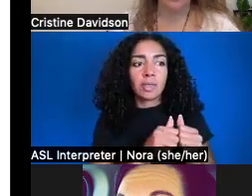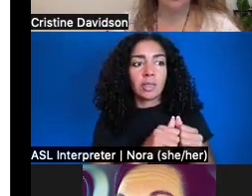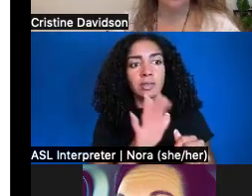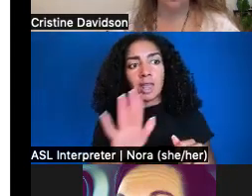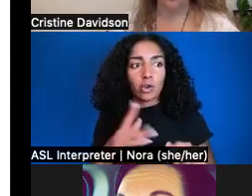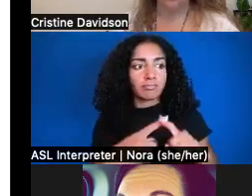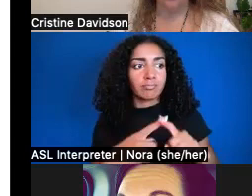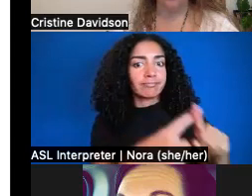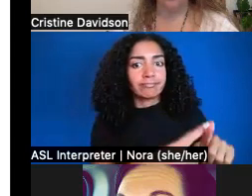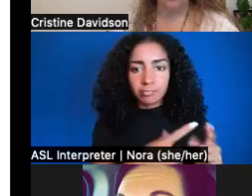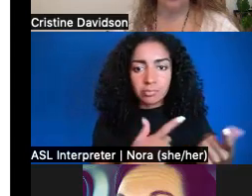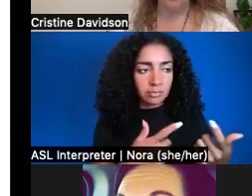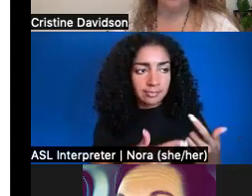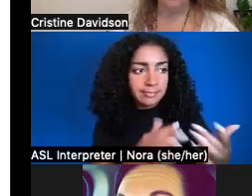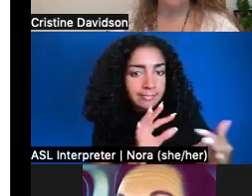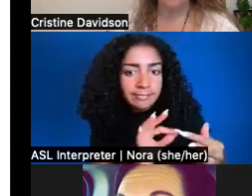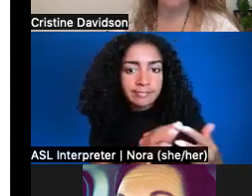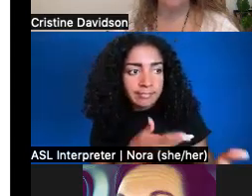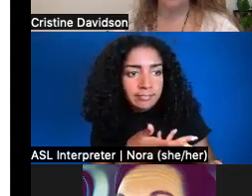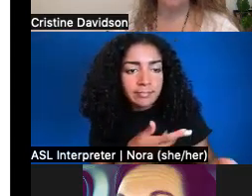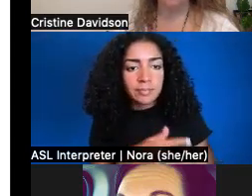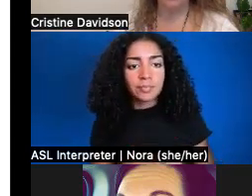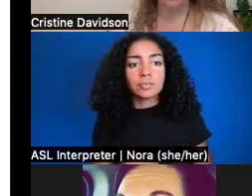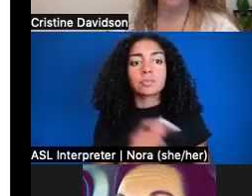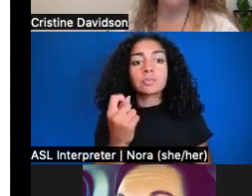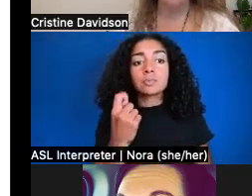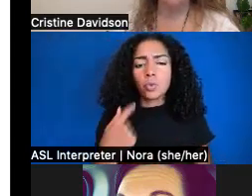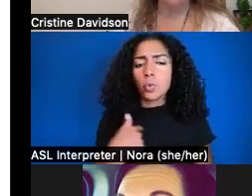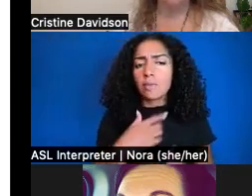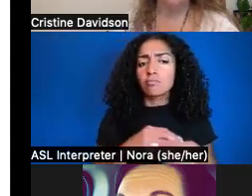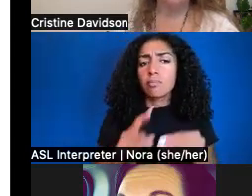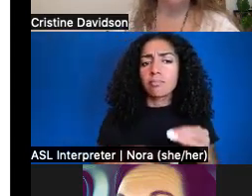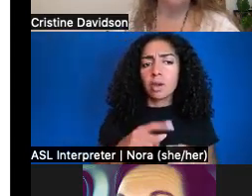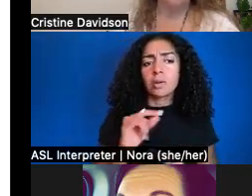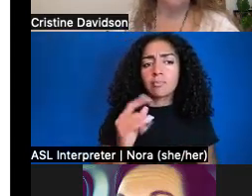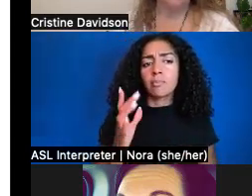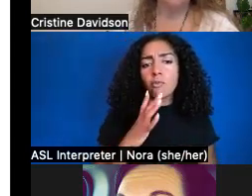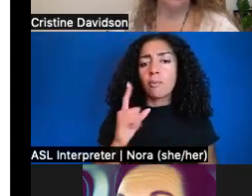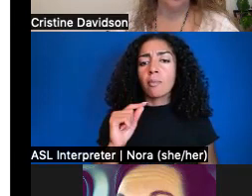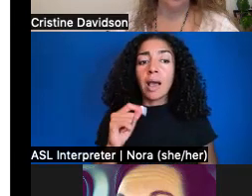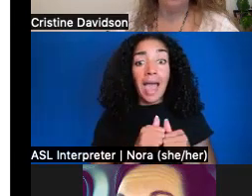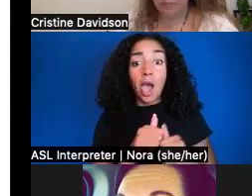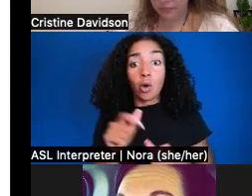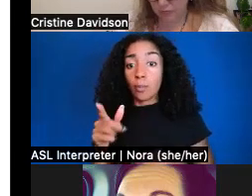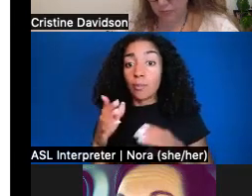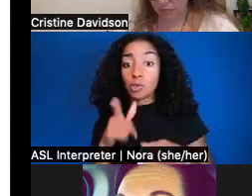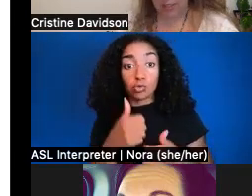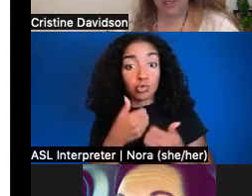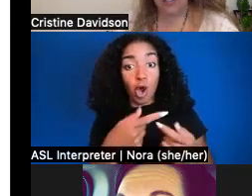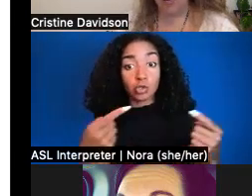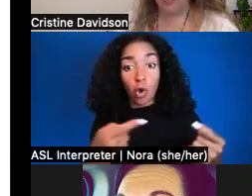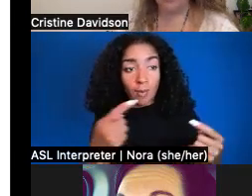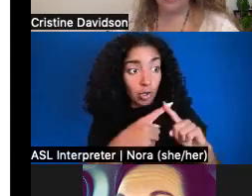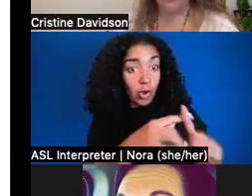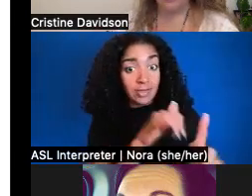but with kids, it's convincing them that they're special, using secrecy and isolation, but